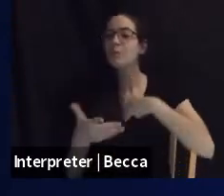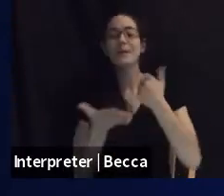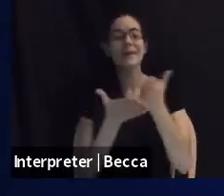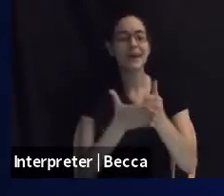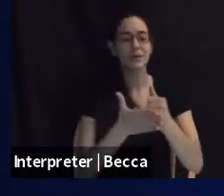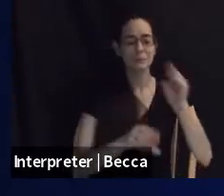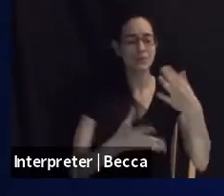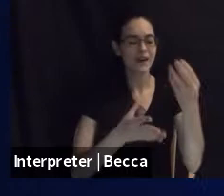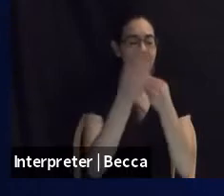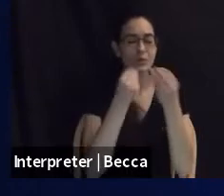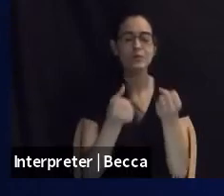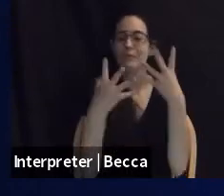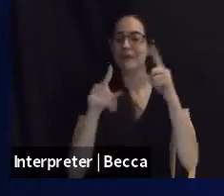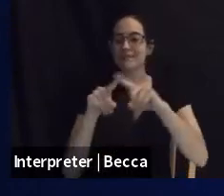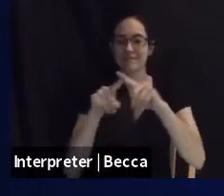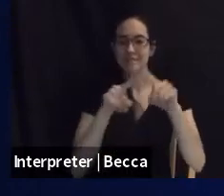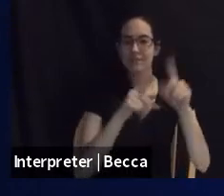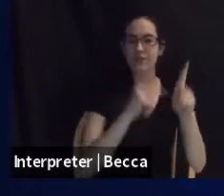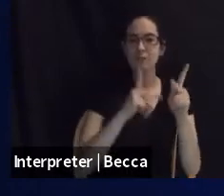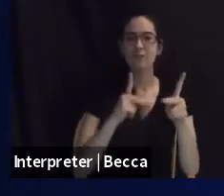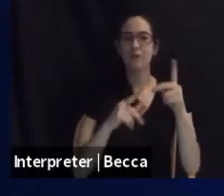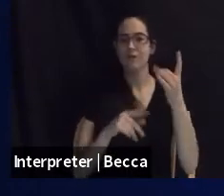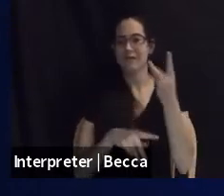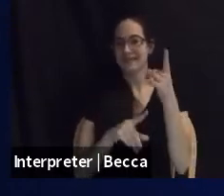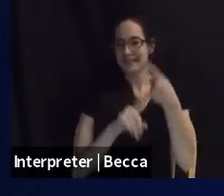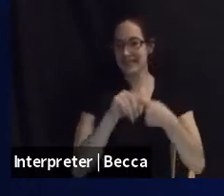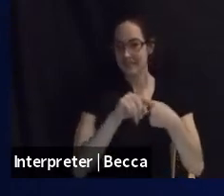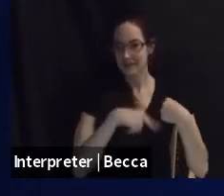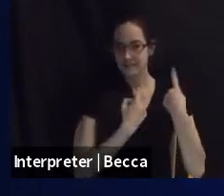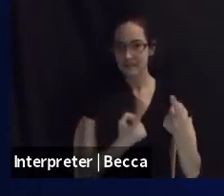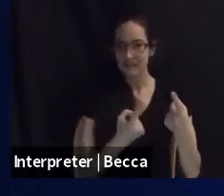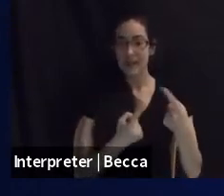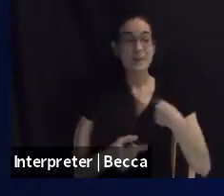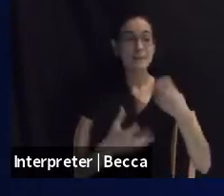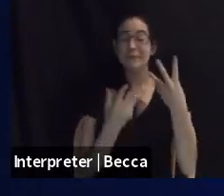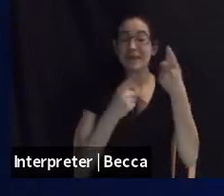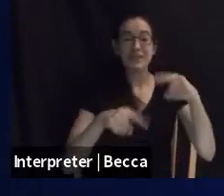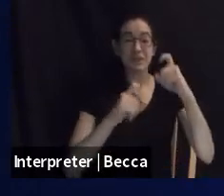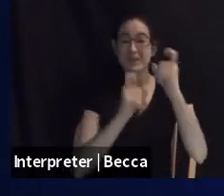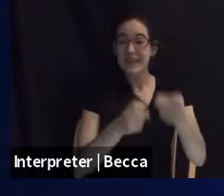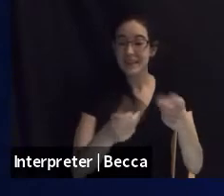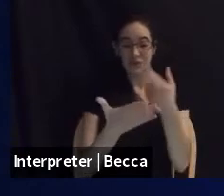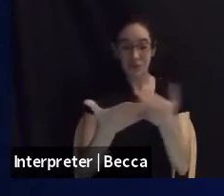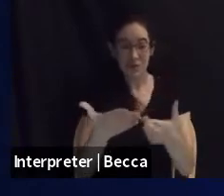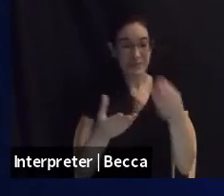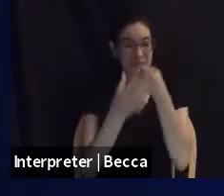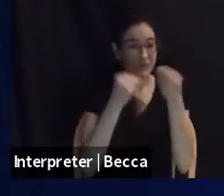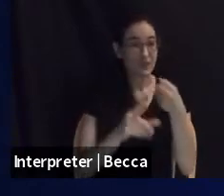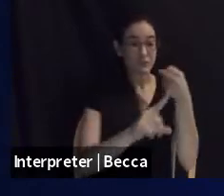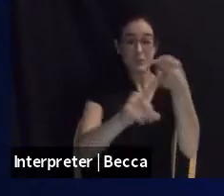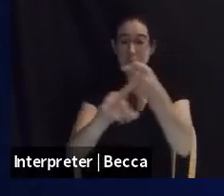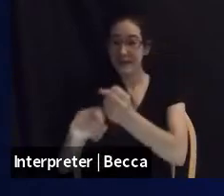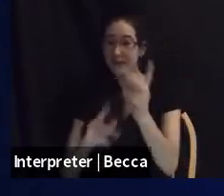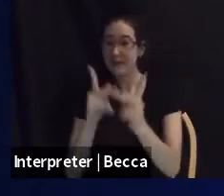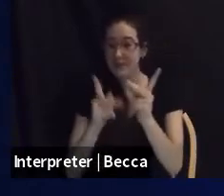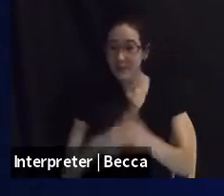people over the last 18 months. Many of you gave resources, food, money to make a difference. And then on top of all that,